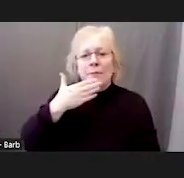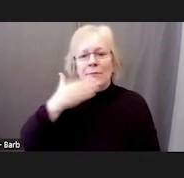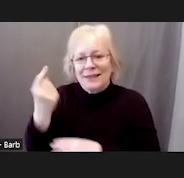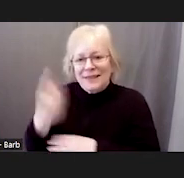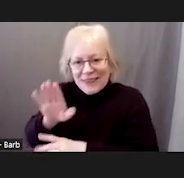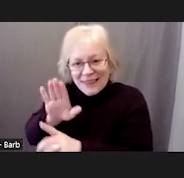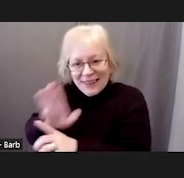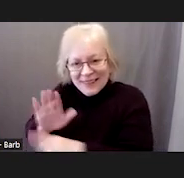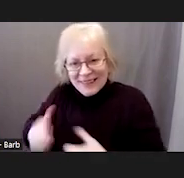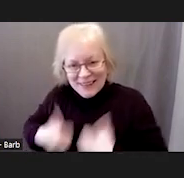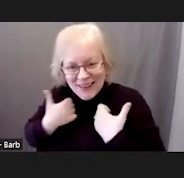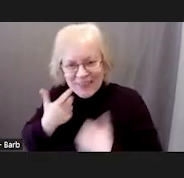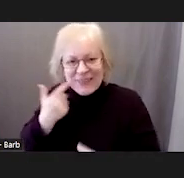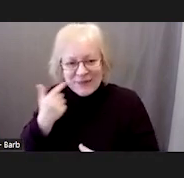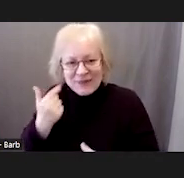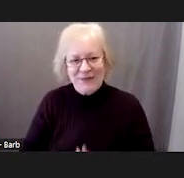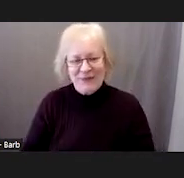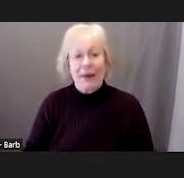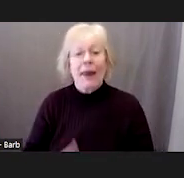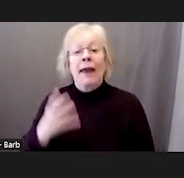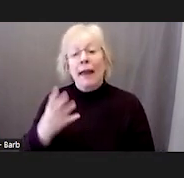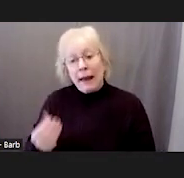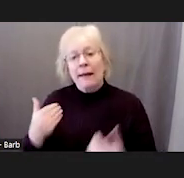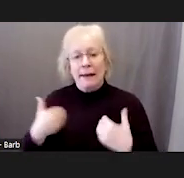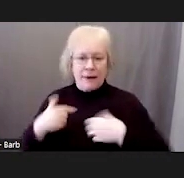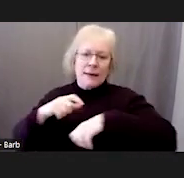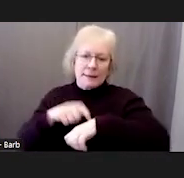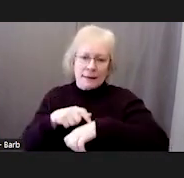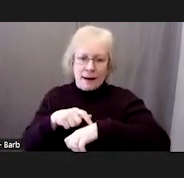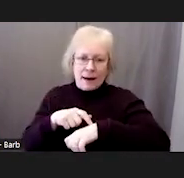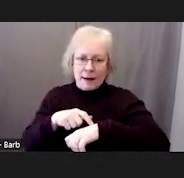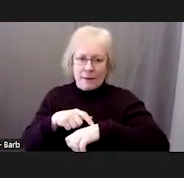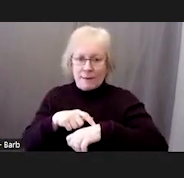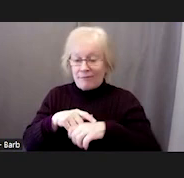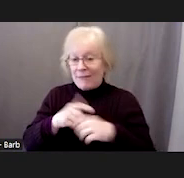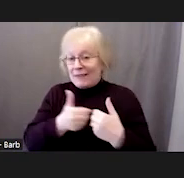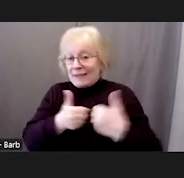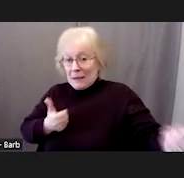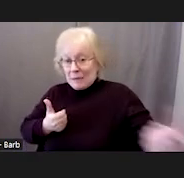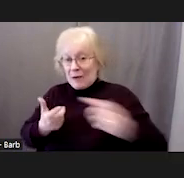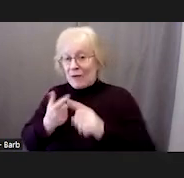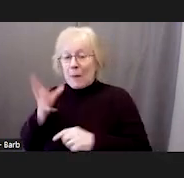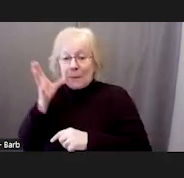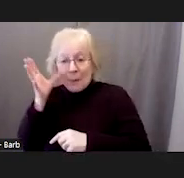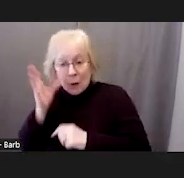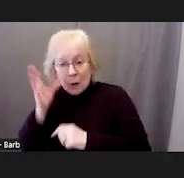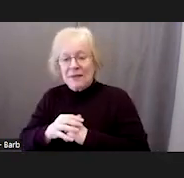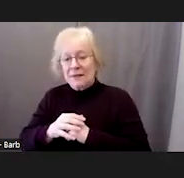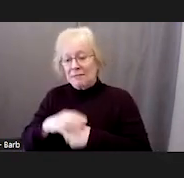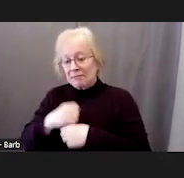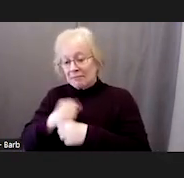awesome. So that would be good. And then just, you know, having time away from parents making his own decisions, that's definitely